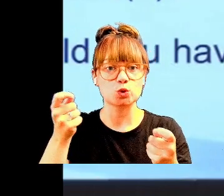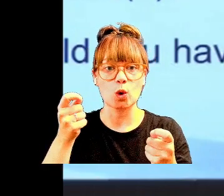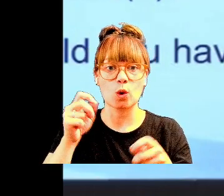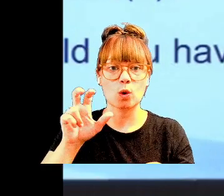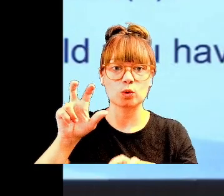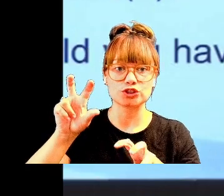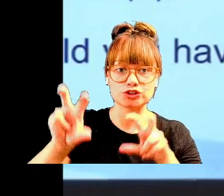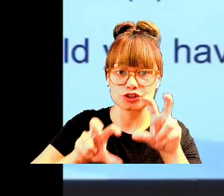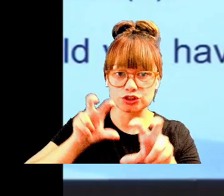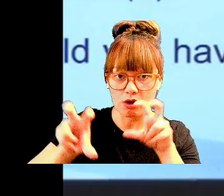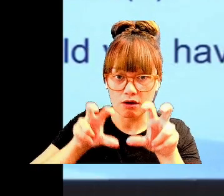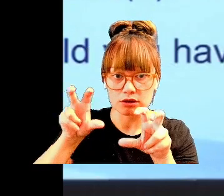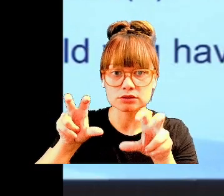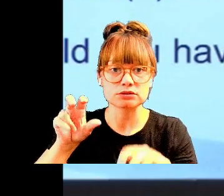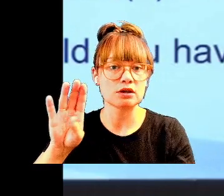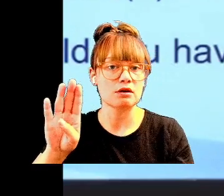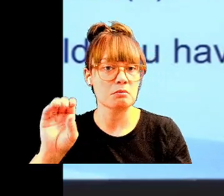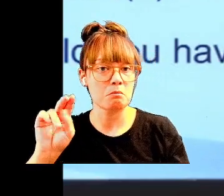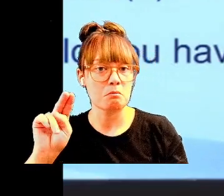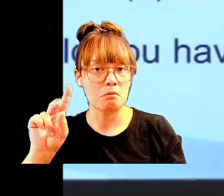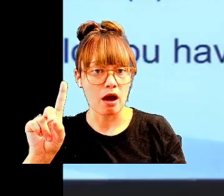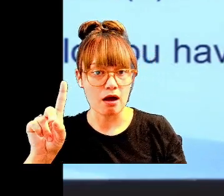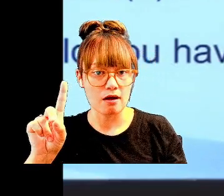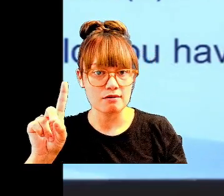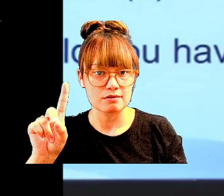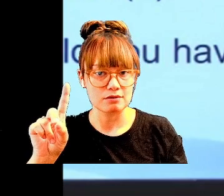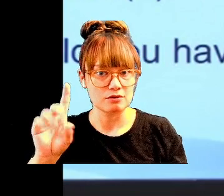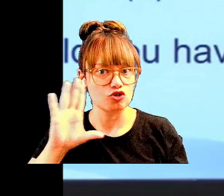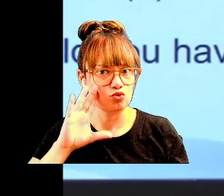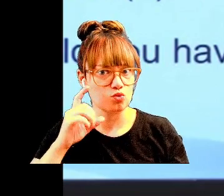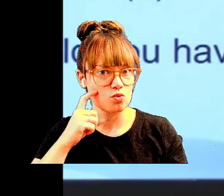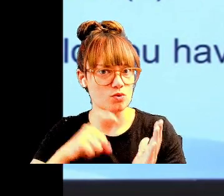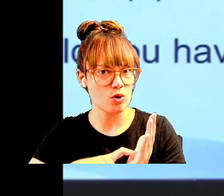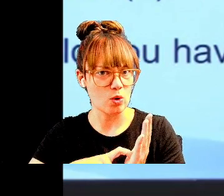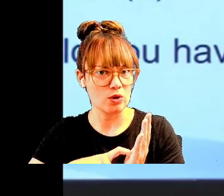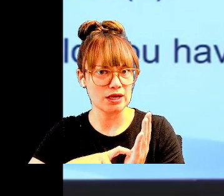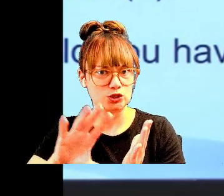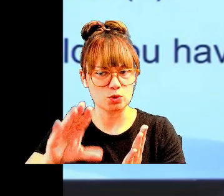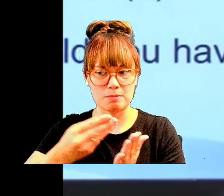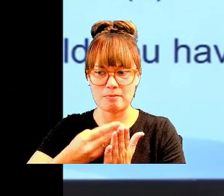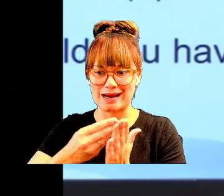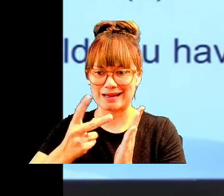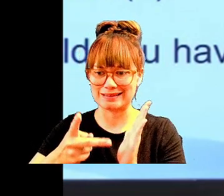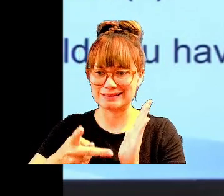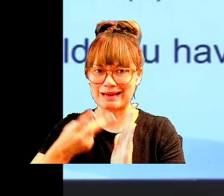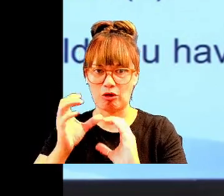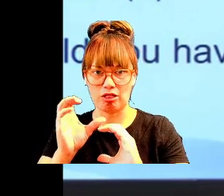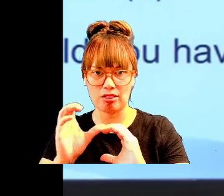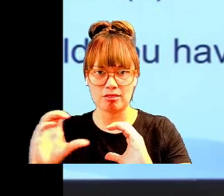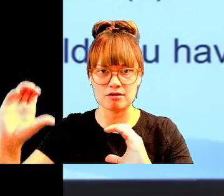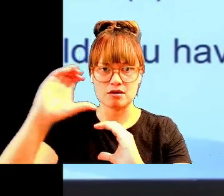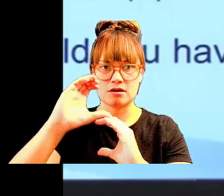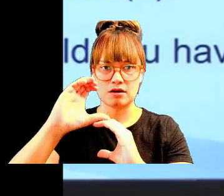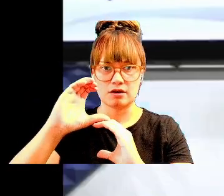see your investments double every 9 years. That's great news. Everybody would want to double their